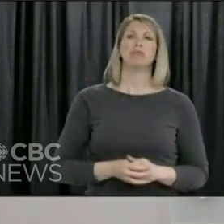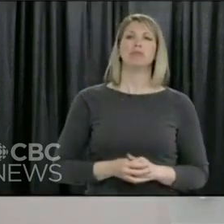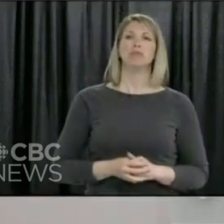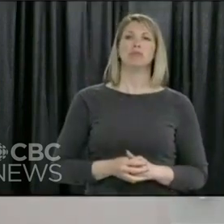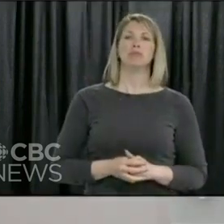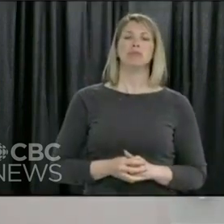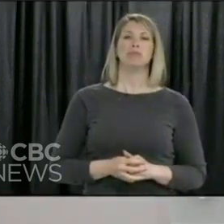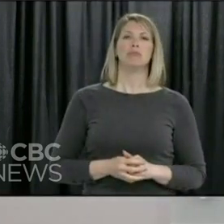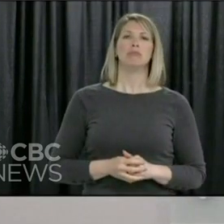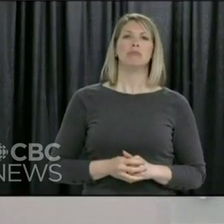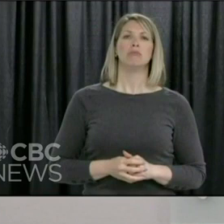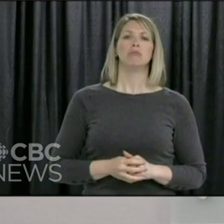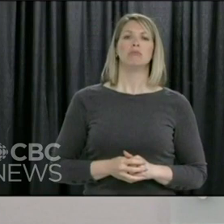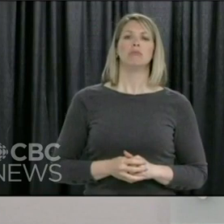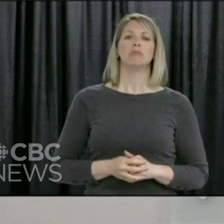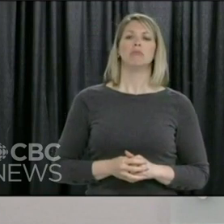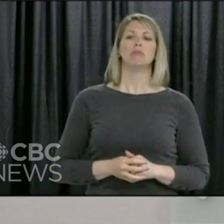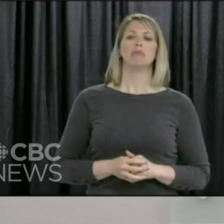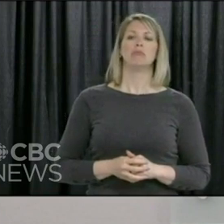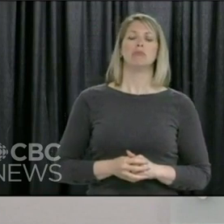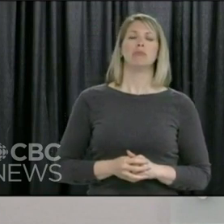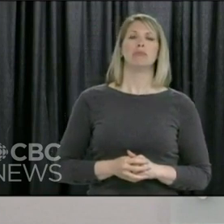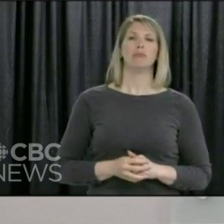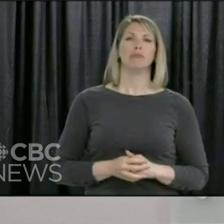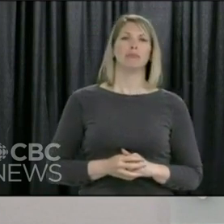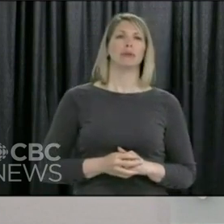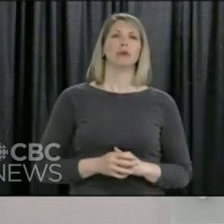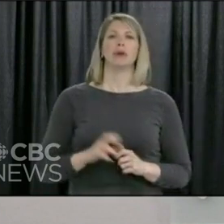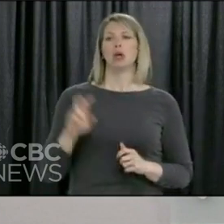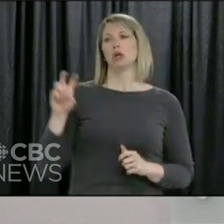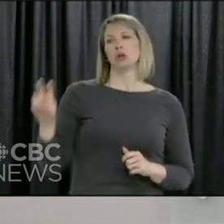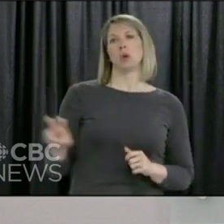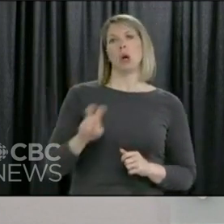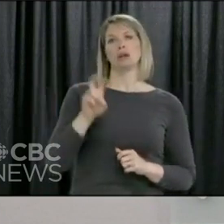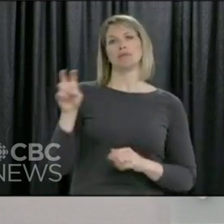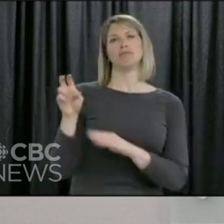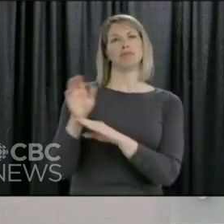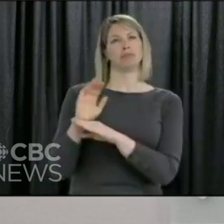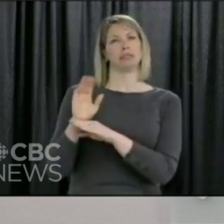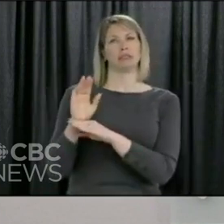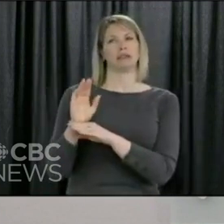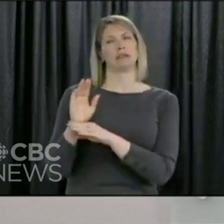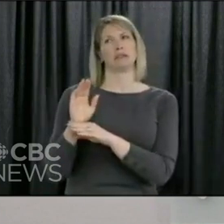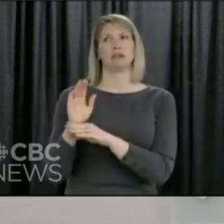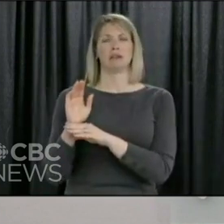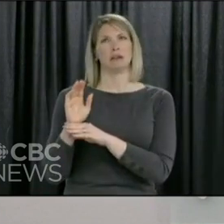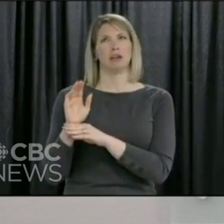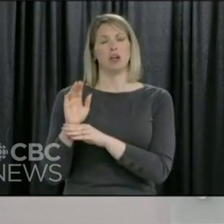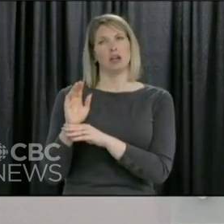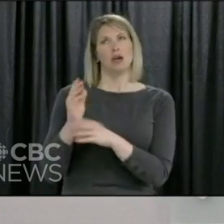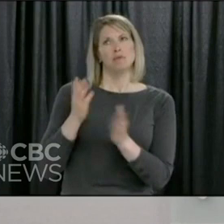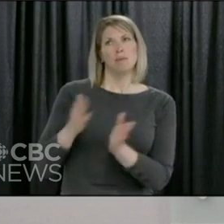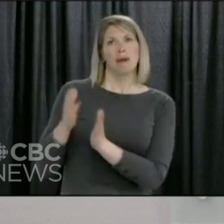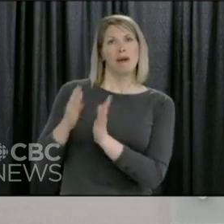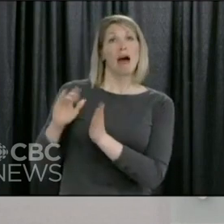And we know there's tourism operators in this province gearing up for what some are calling a staycation